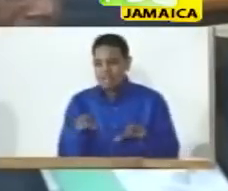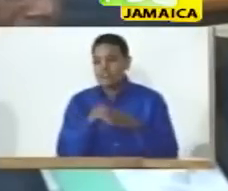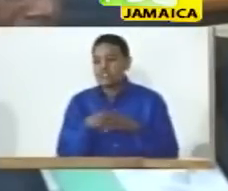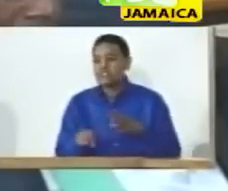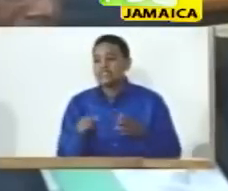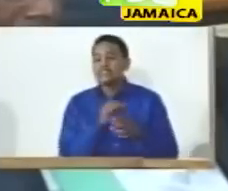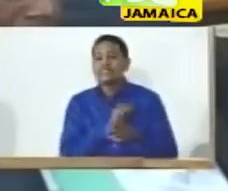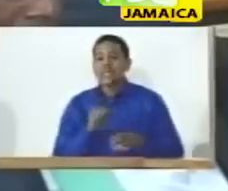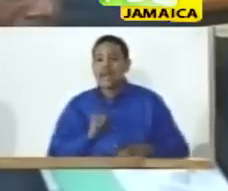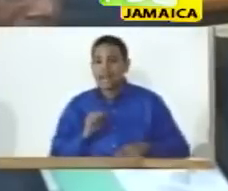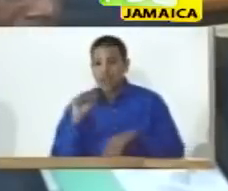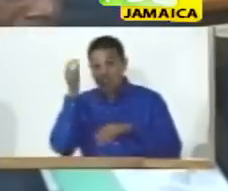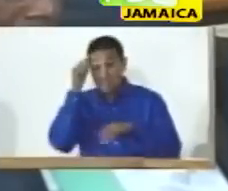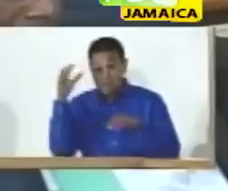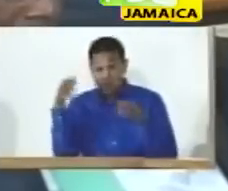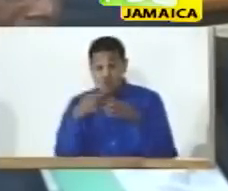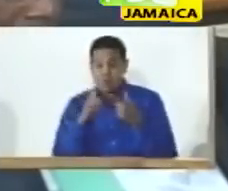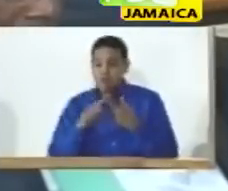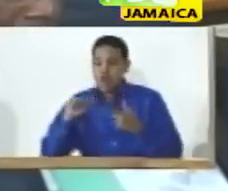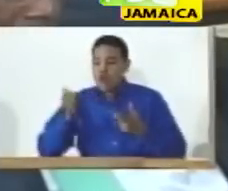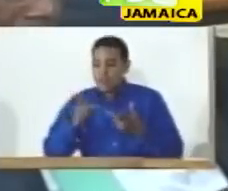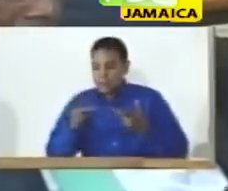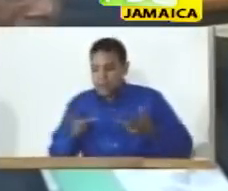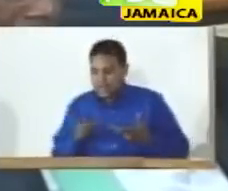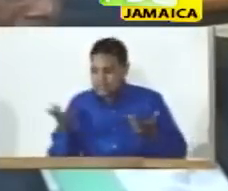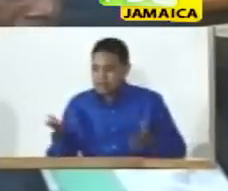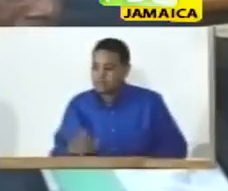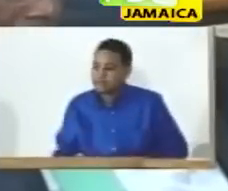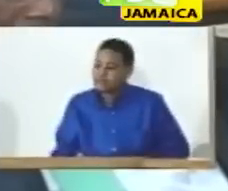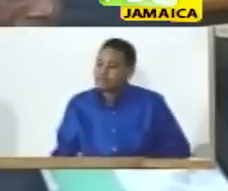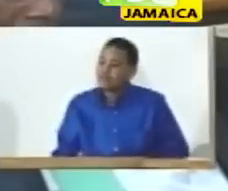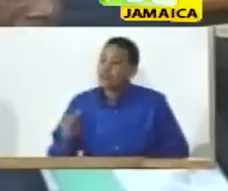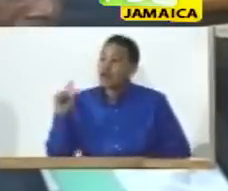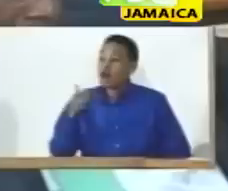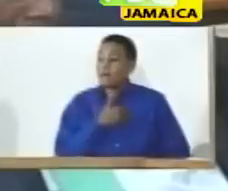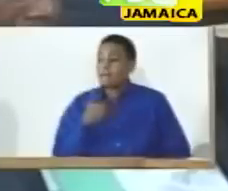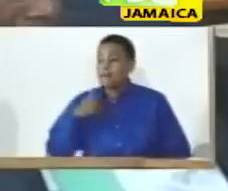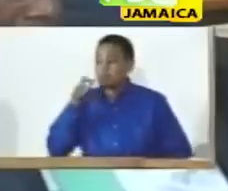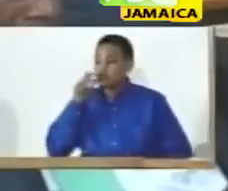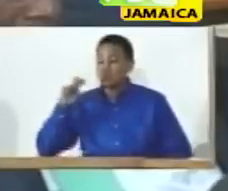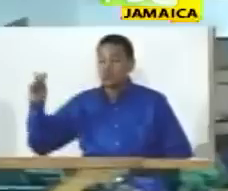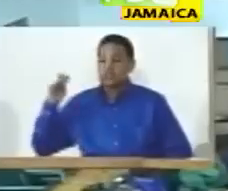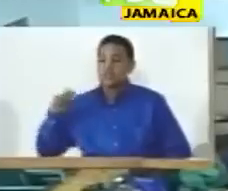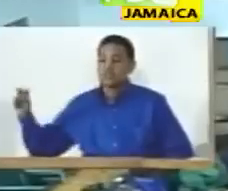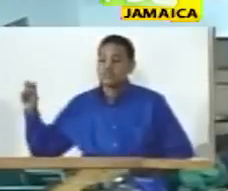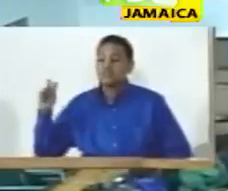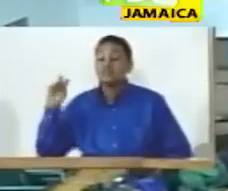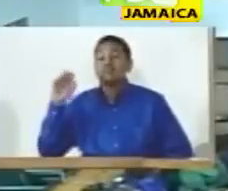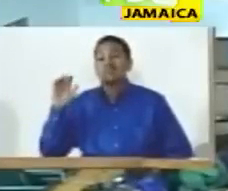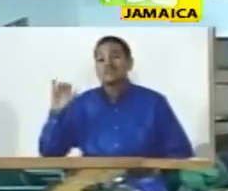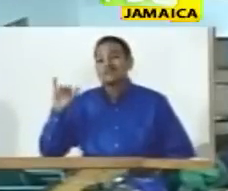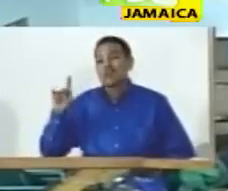in the Cabinet, and elsewhere. To all of my colleagues on this side,